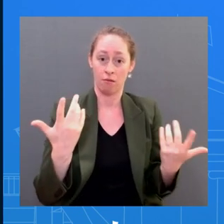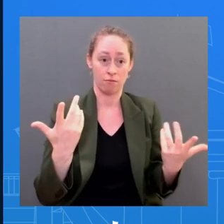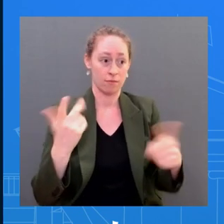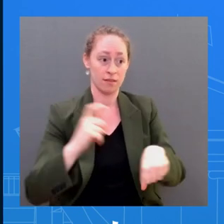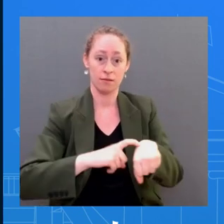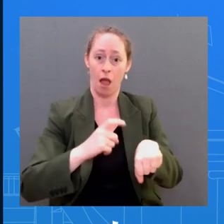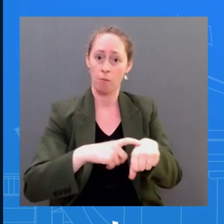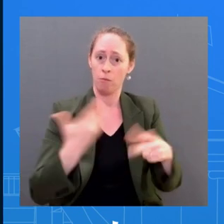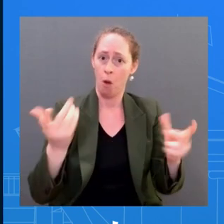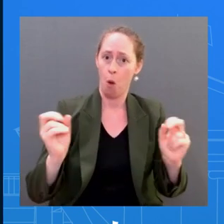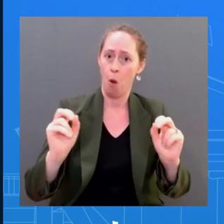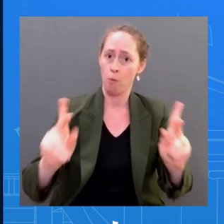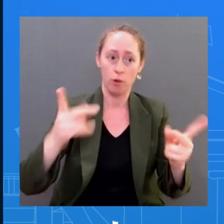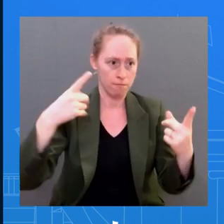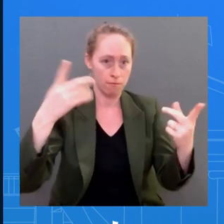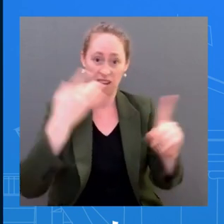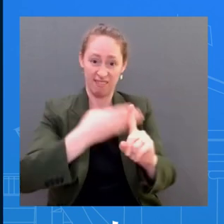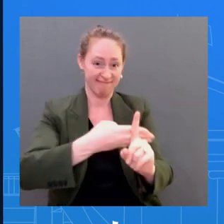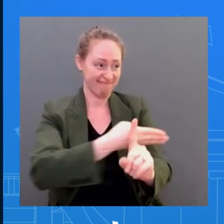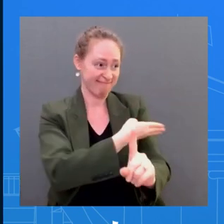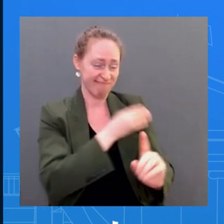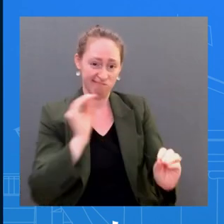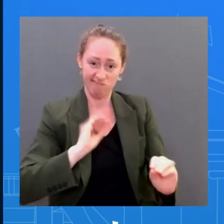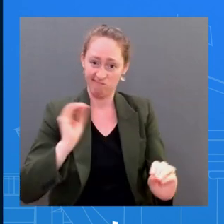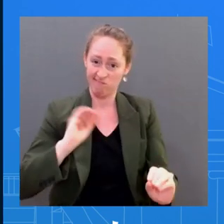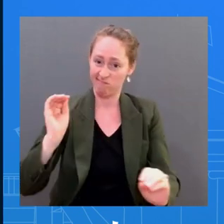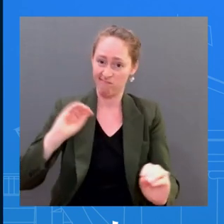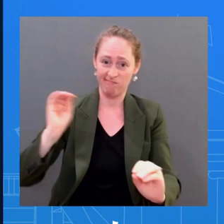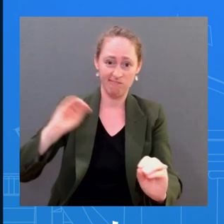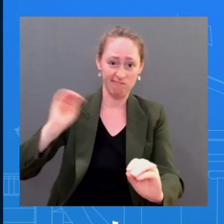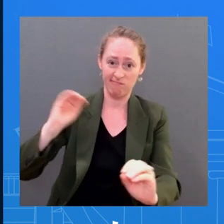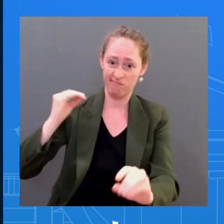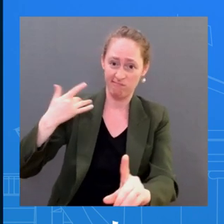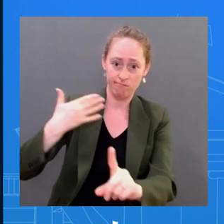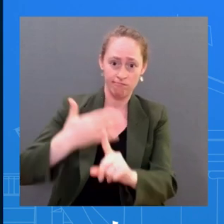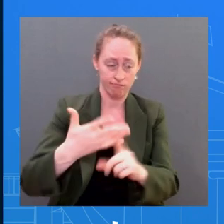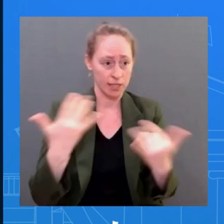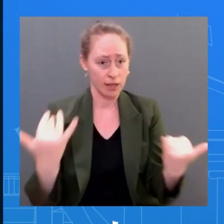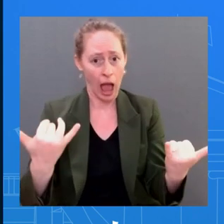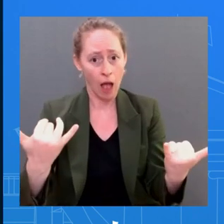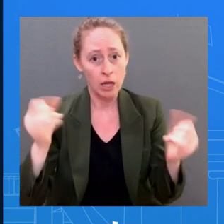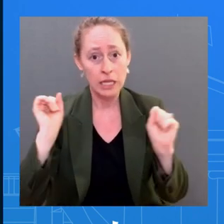A window where it seems like real change can happen.